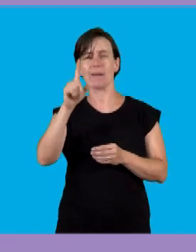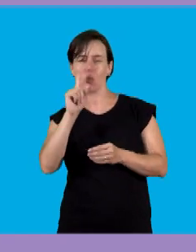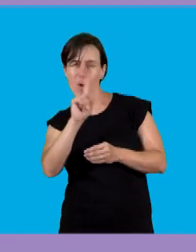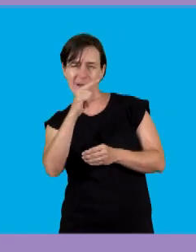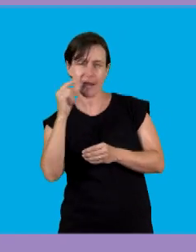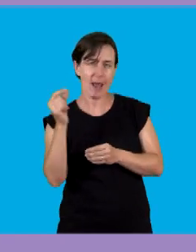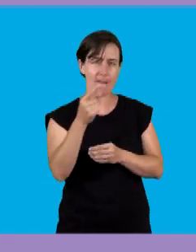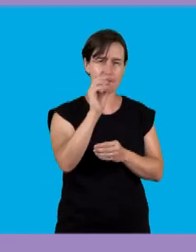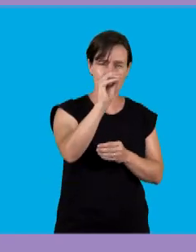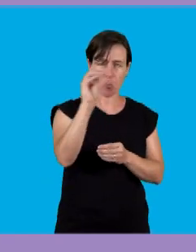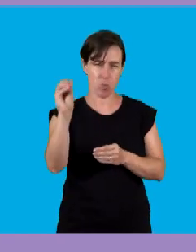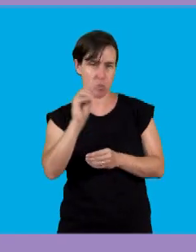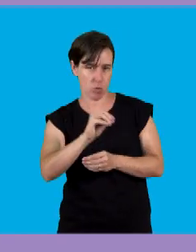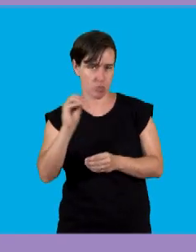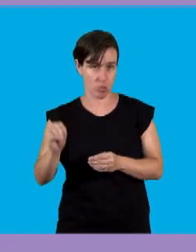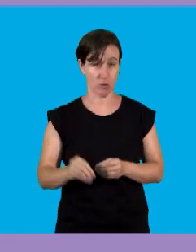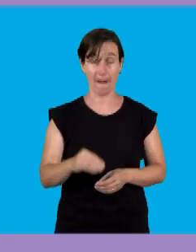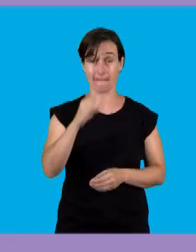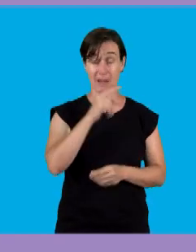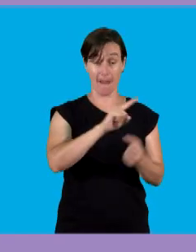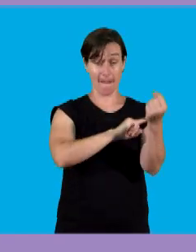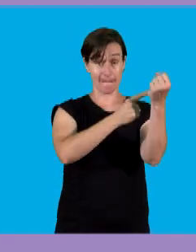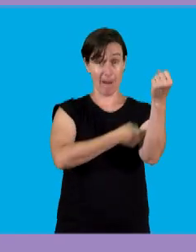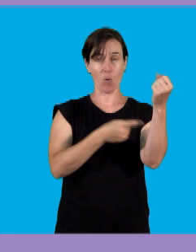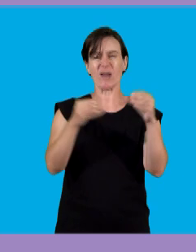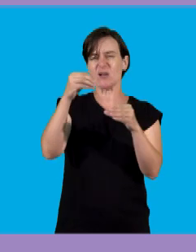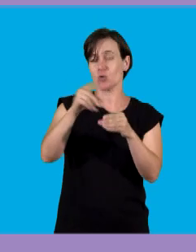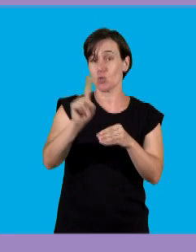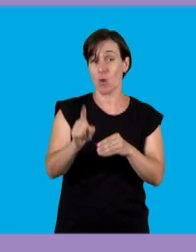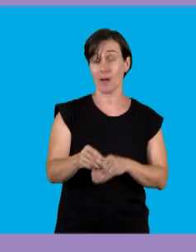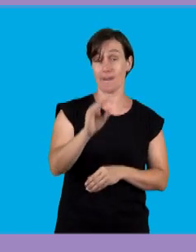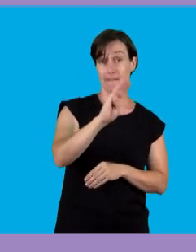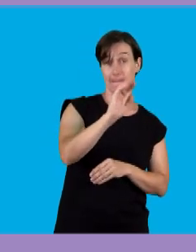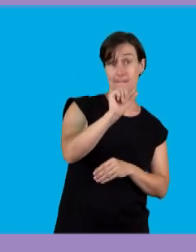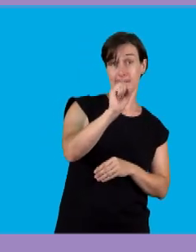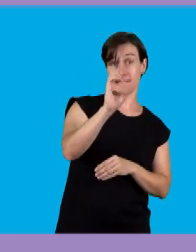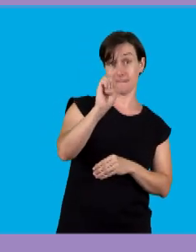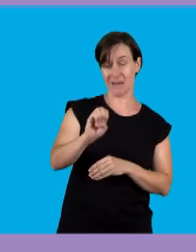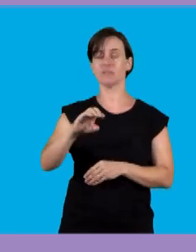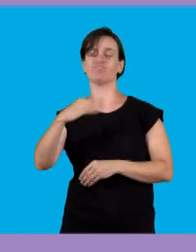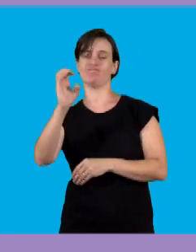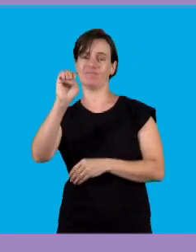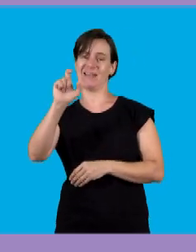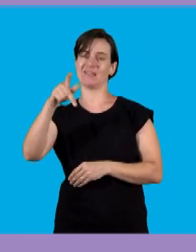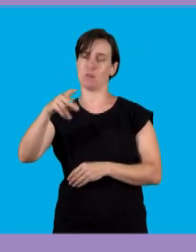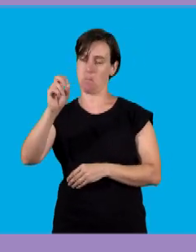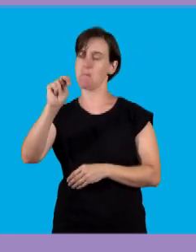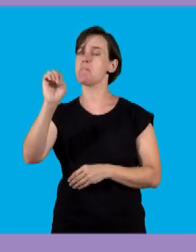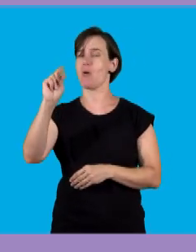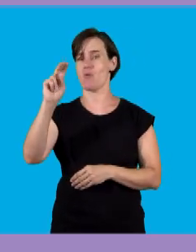that a power is made up of a base and an exponent. Let's go on